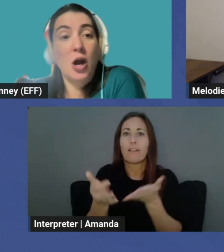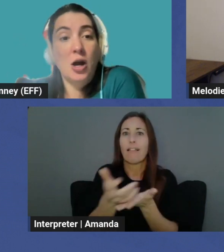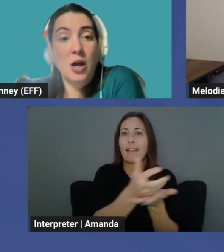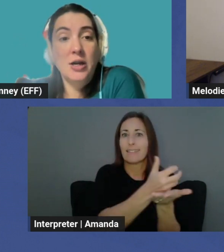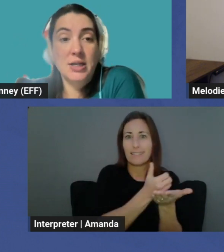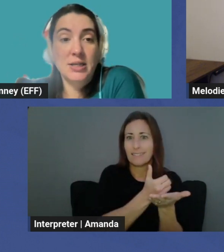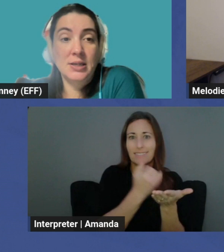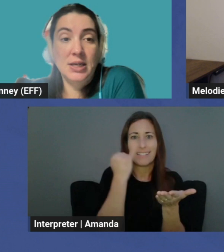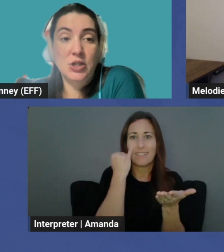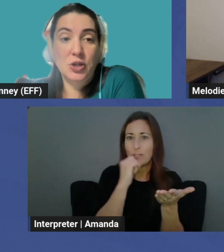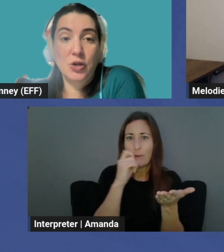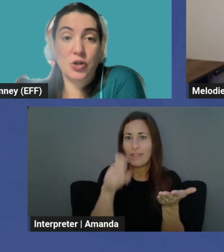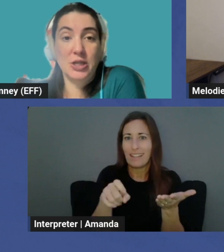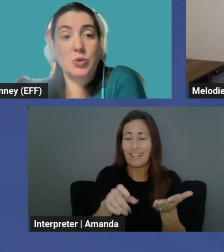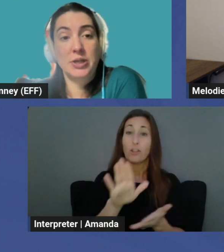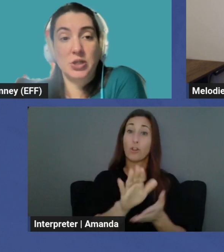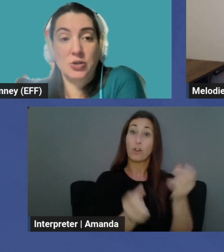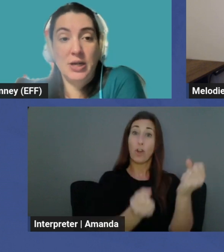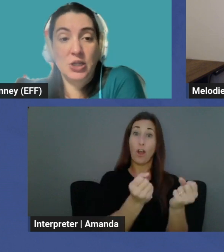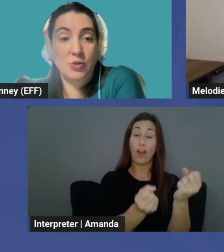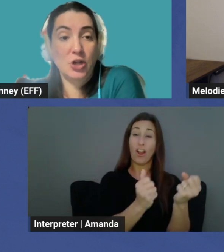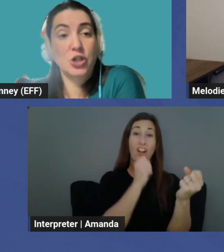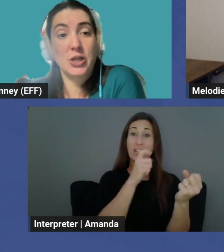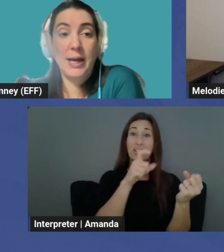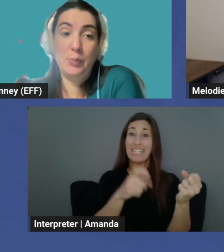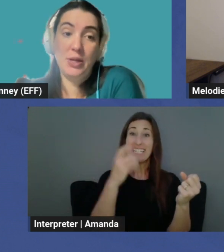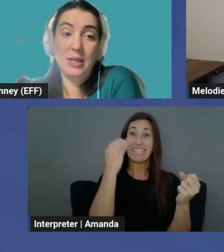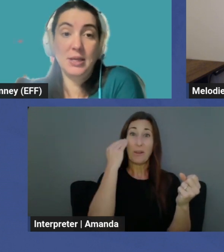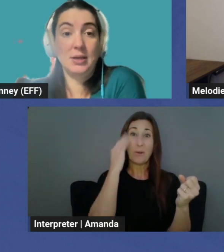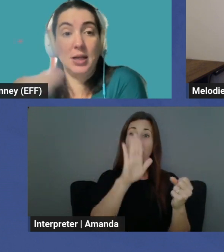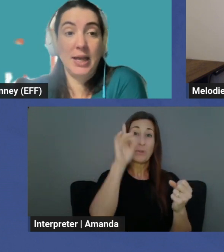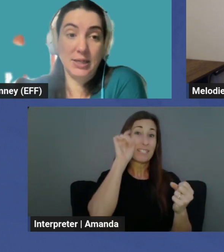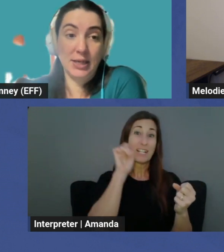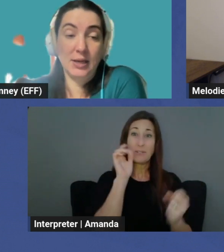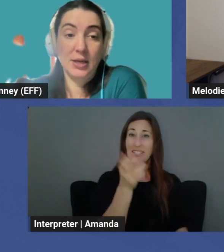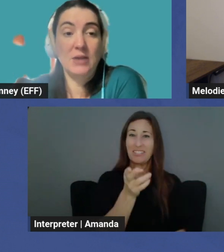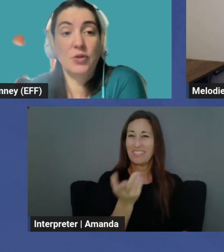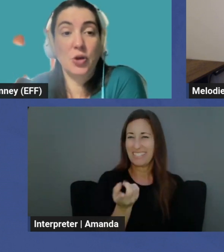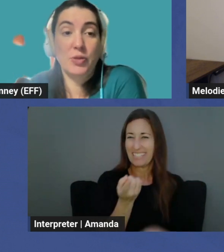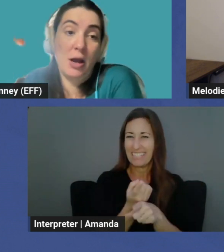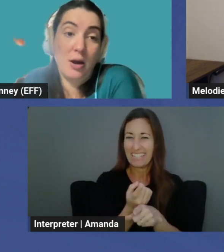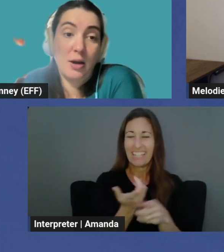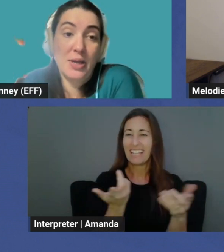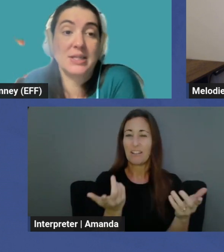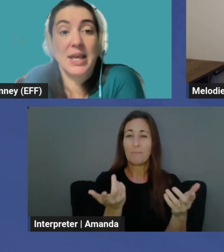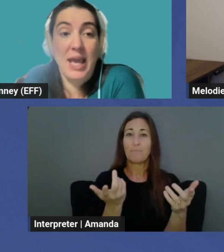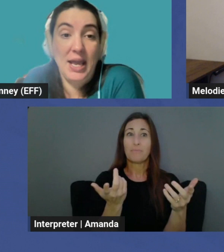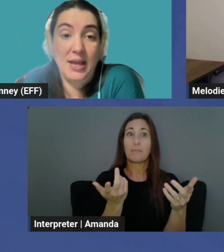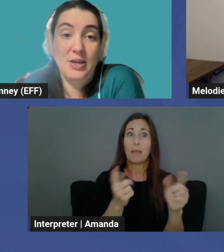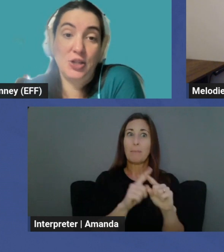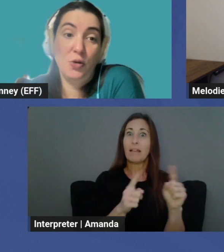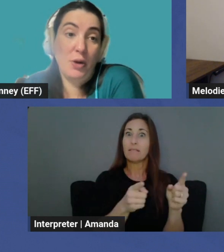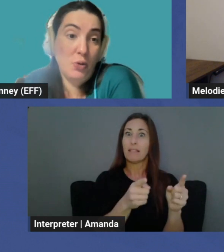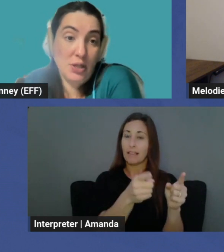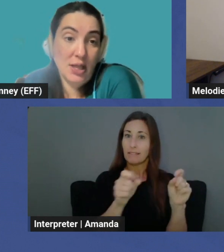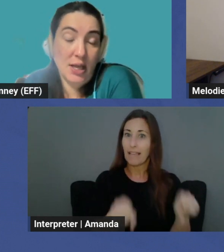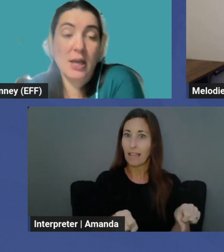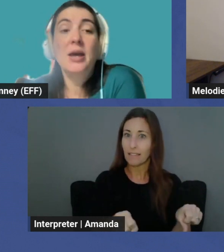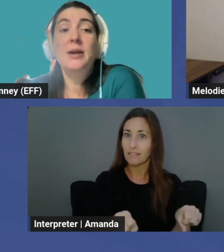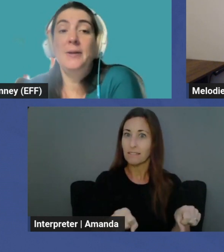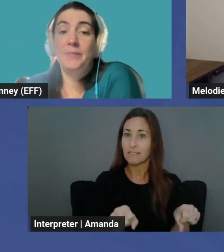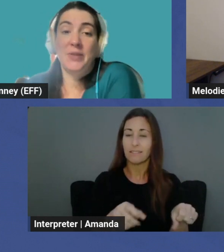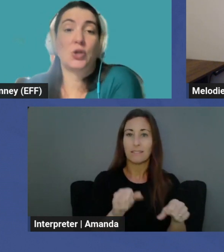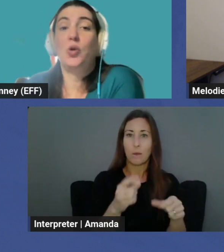your car doesn't need to know your sexual history, and so there should not be collecting it, even though they are, because they can. So why wouldn't